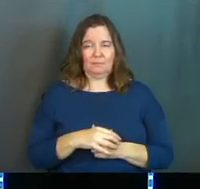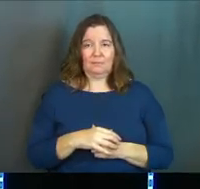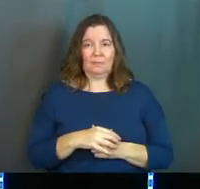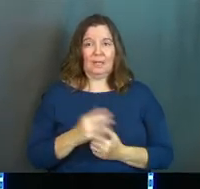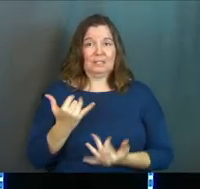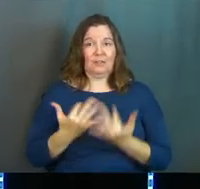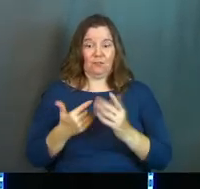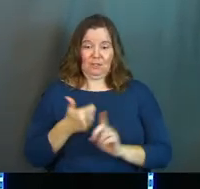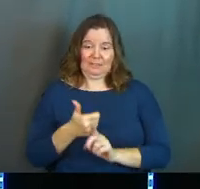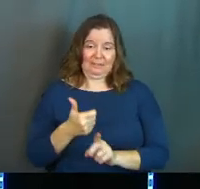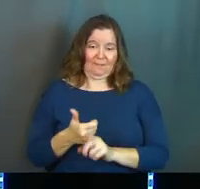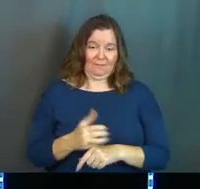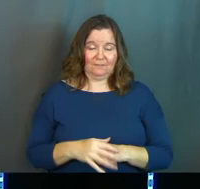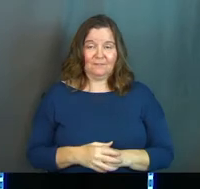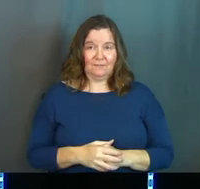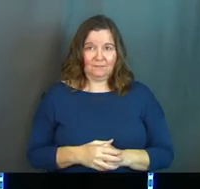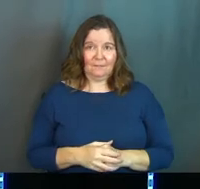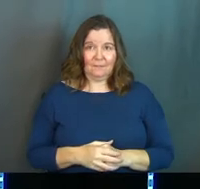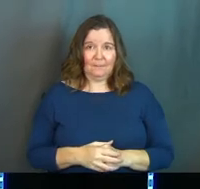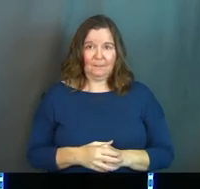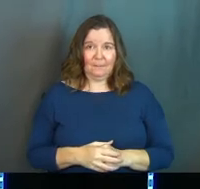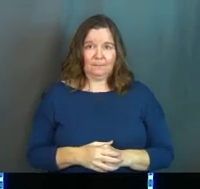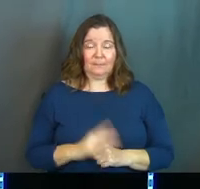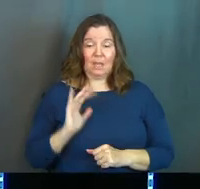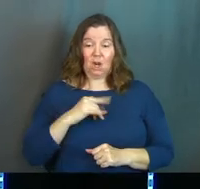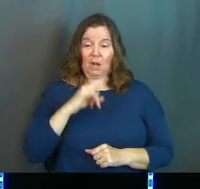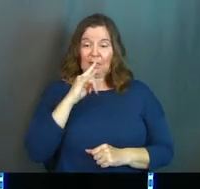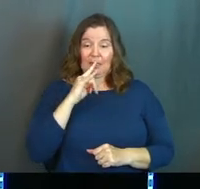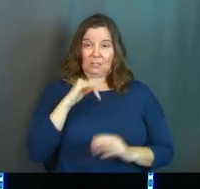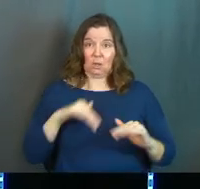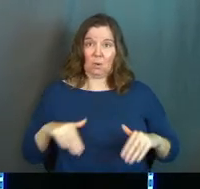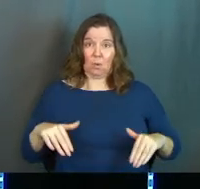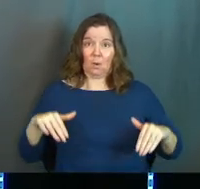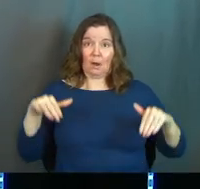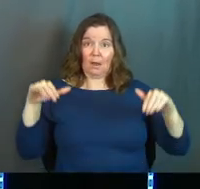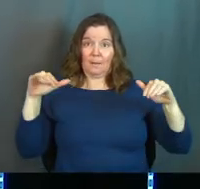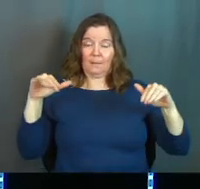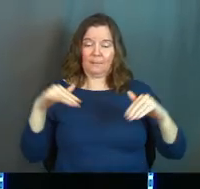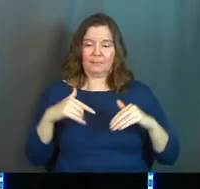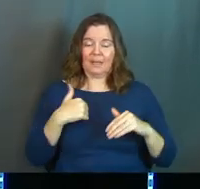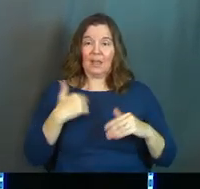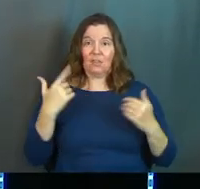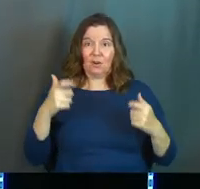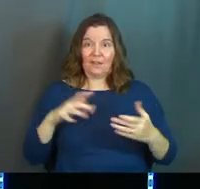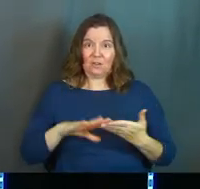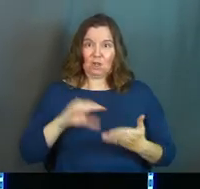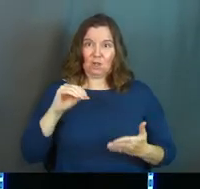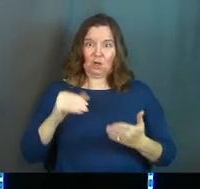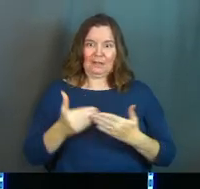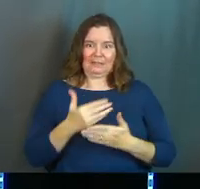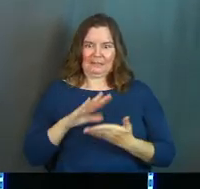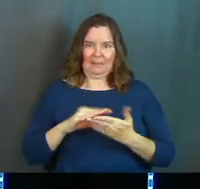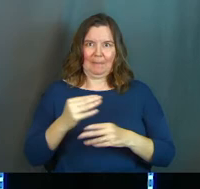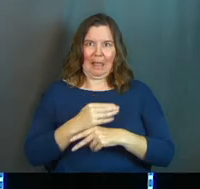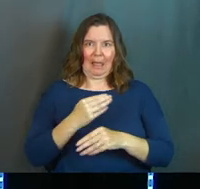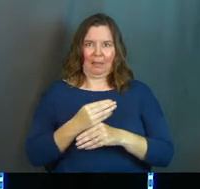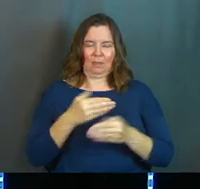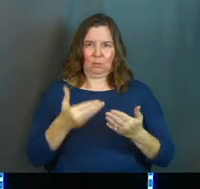It's a furnace all its own. And our kids are growing up and they're having to learn this